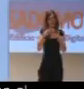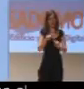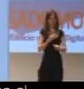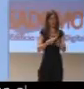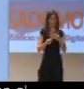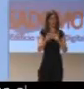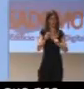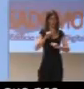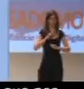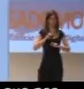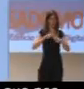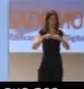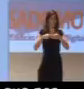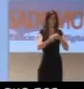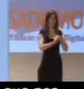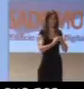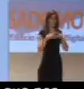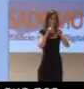commercial view